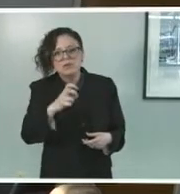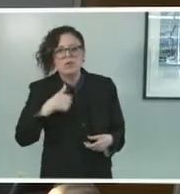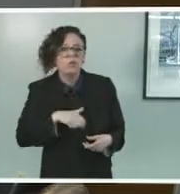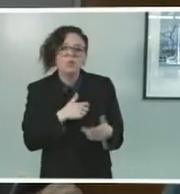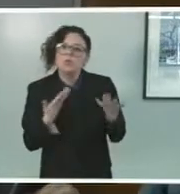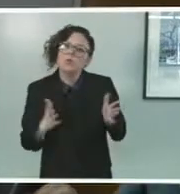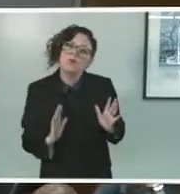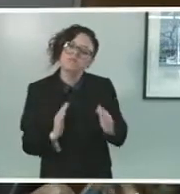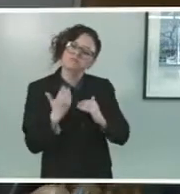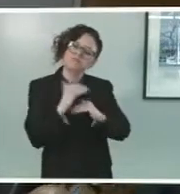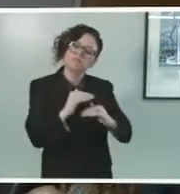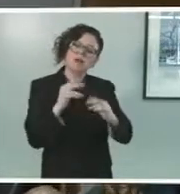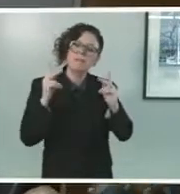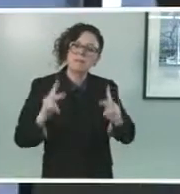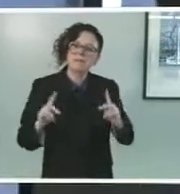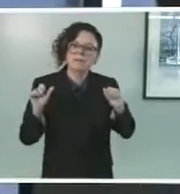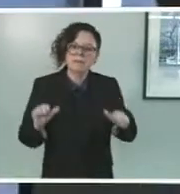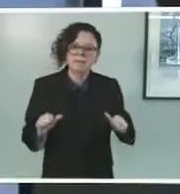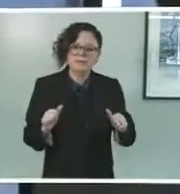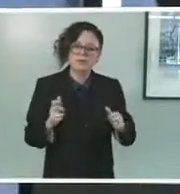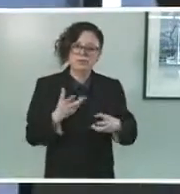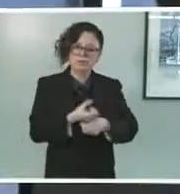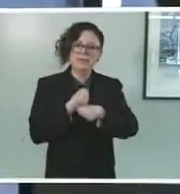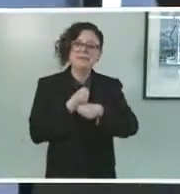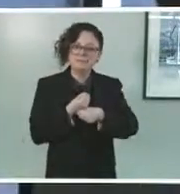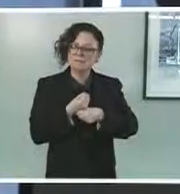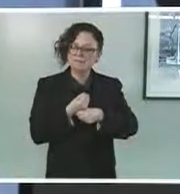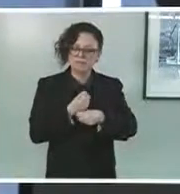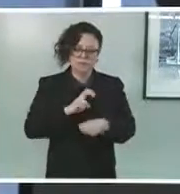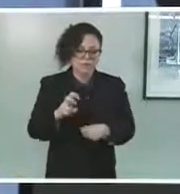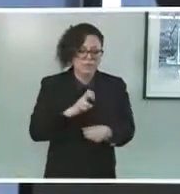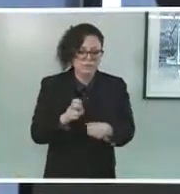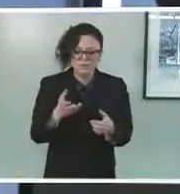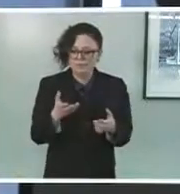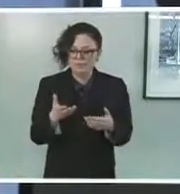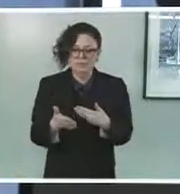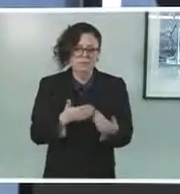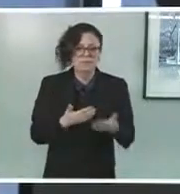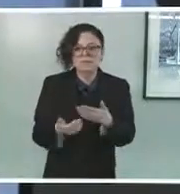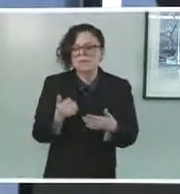a person's ability to secure transportation, whatever that may be, through